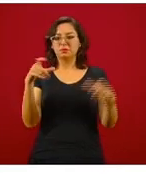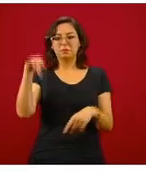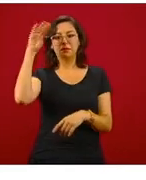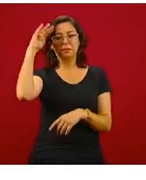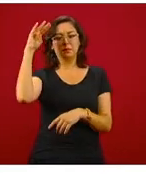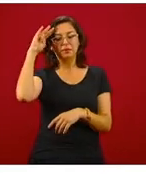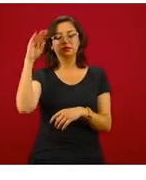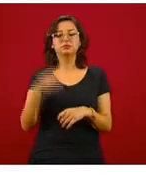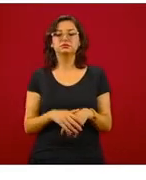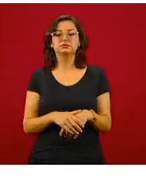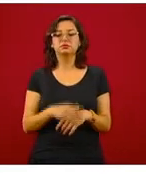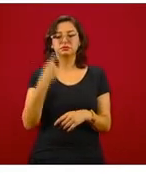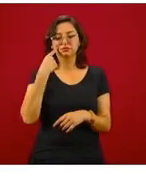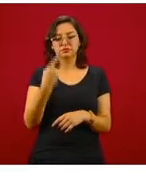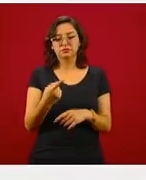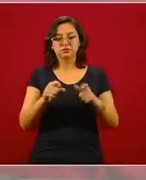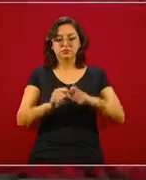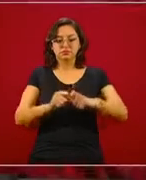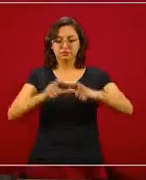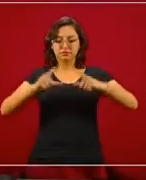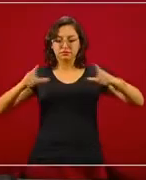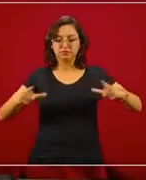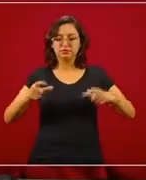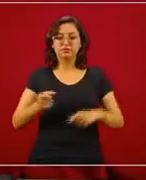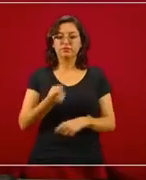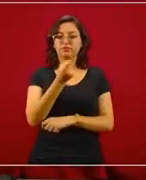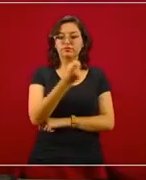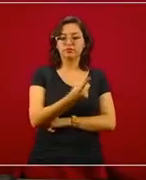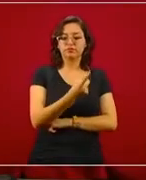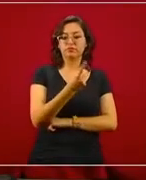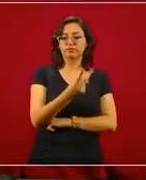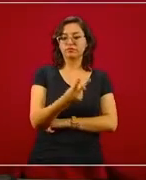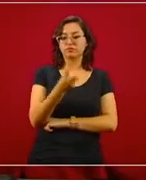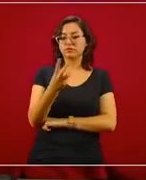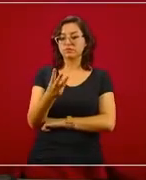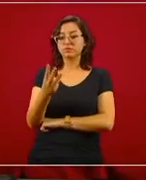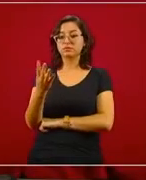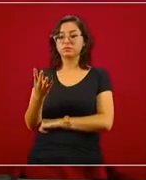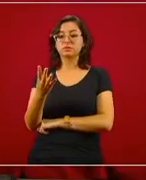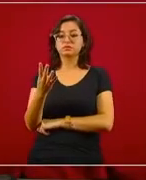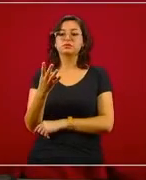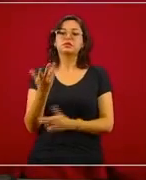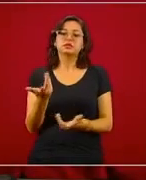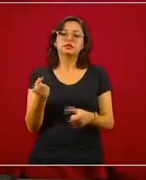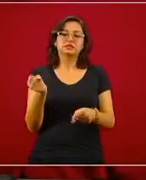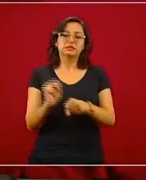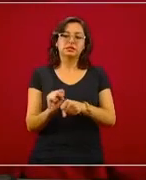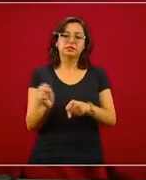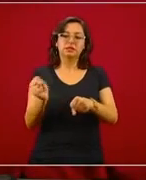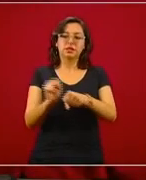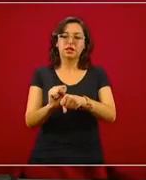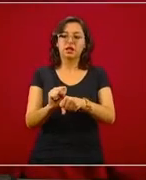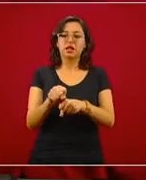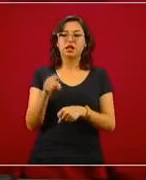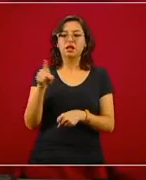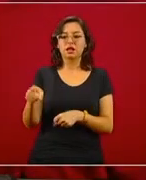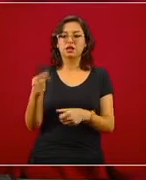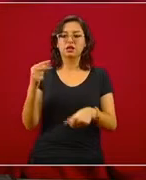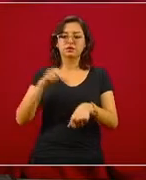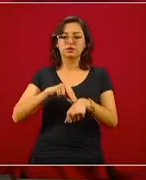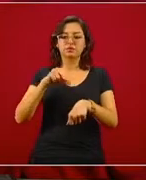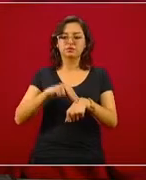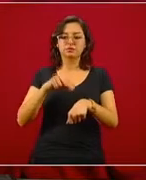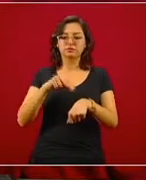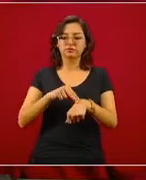that there's not a really good behavior in this company. If we zoom in, we can see